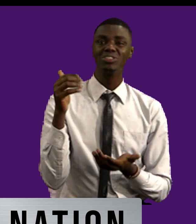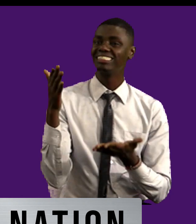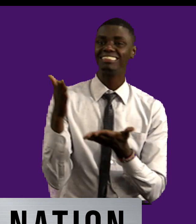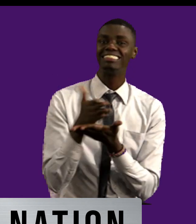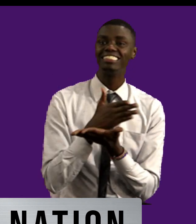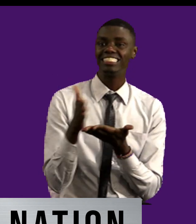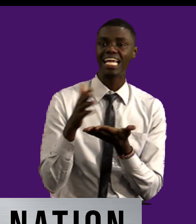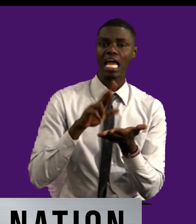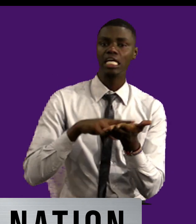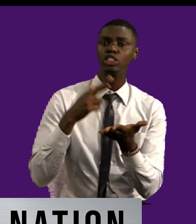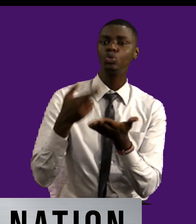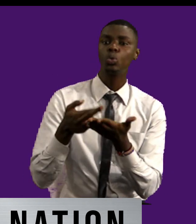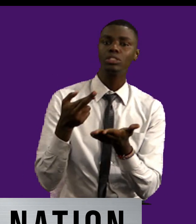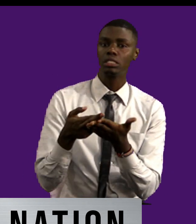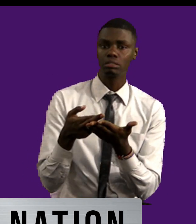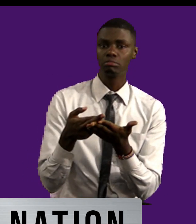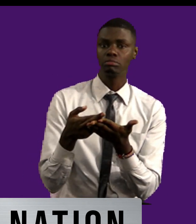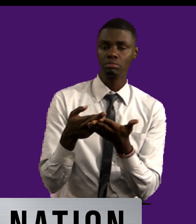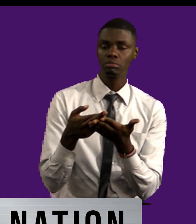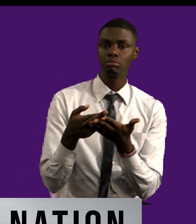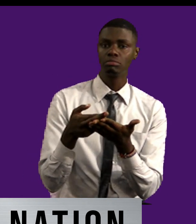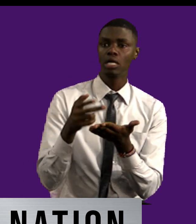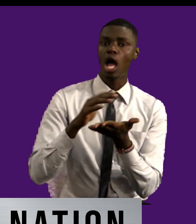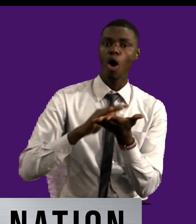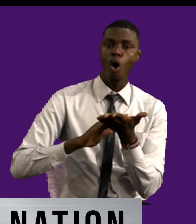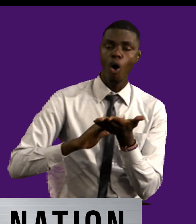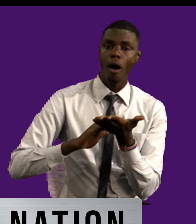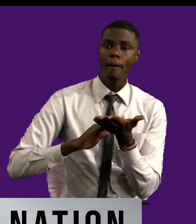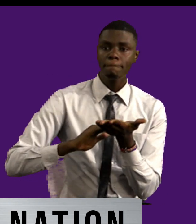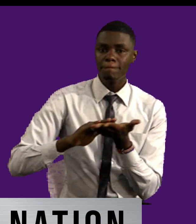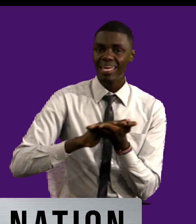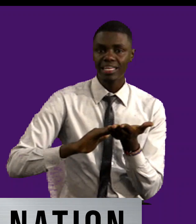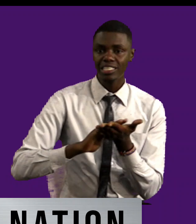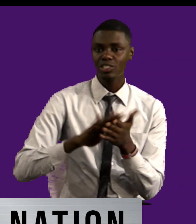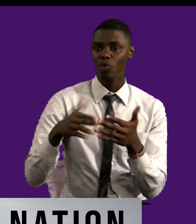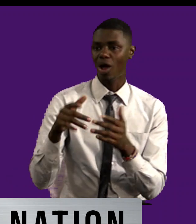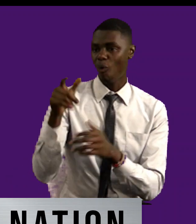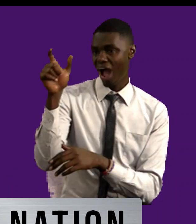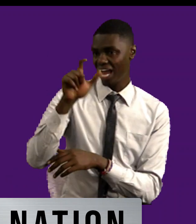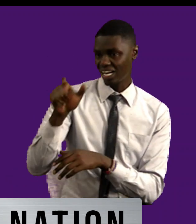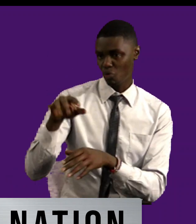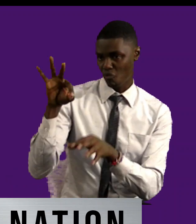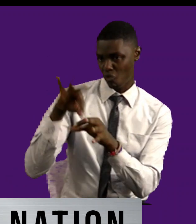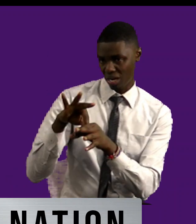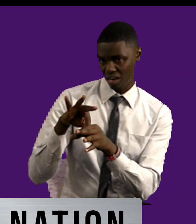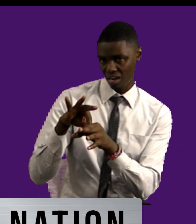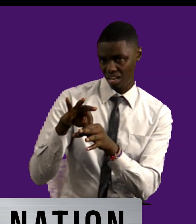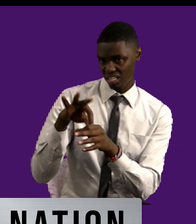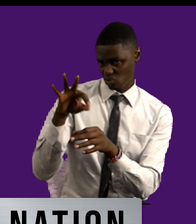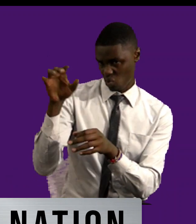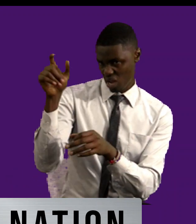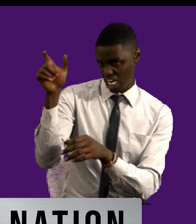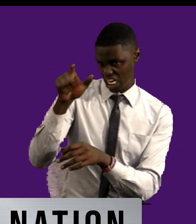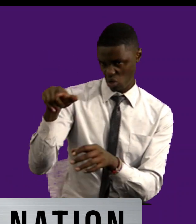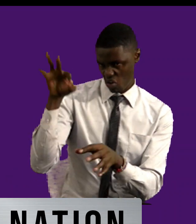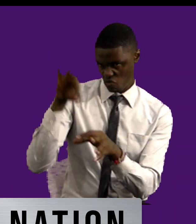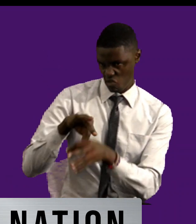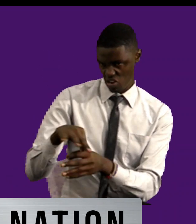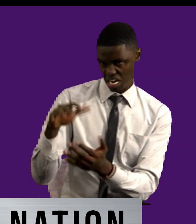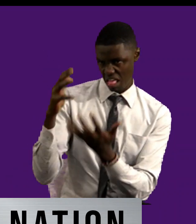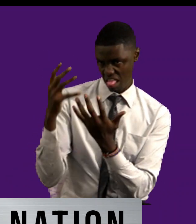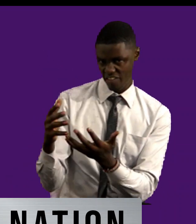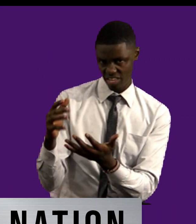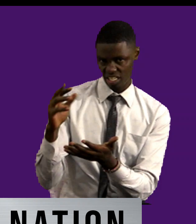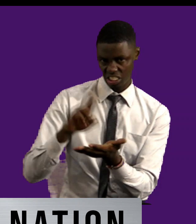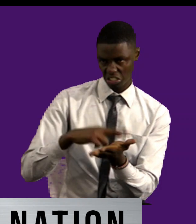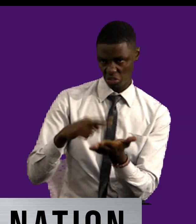share resources on account of how a region voted. We want a leadership